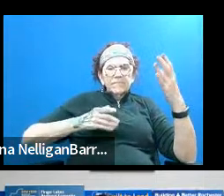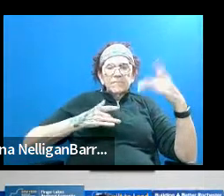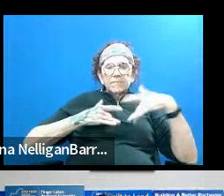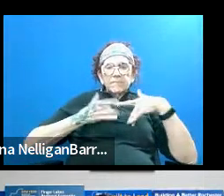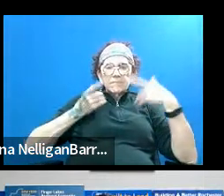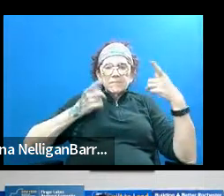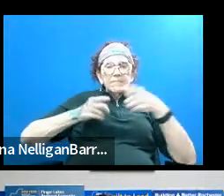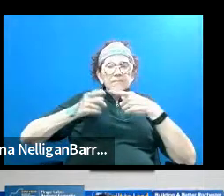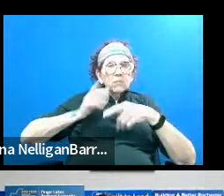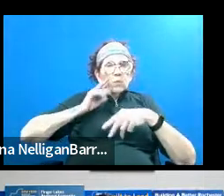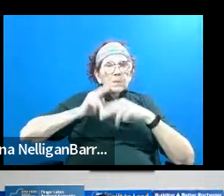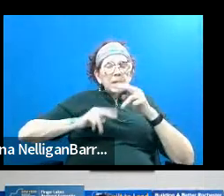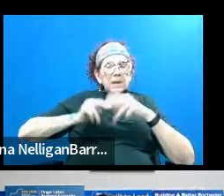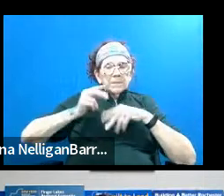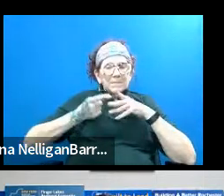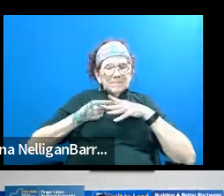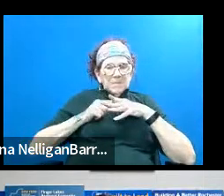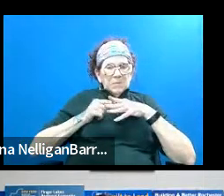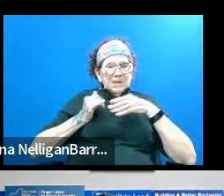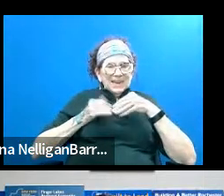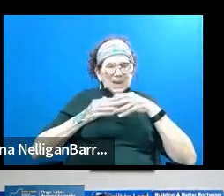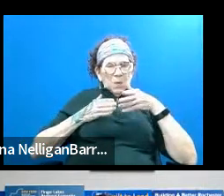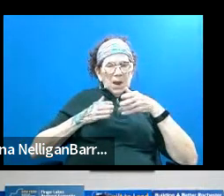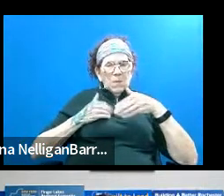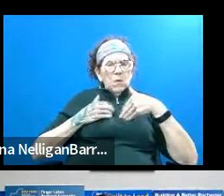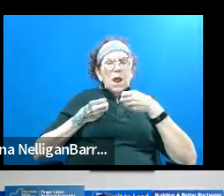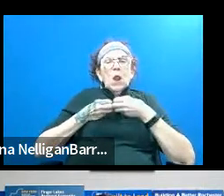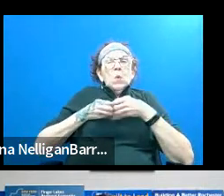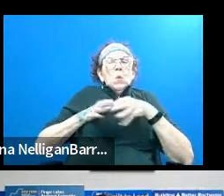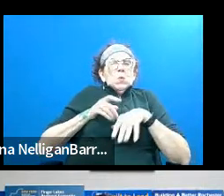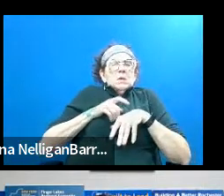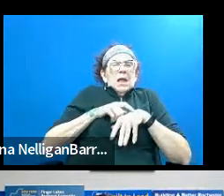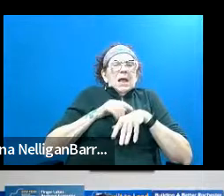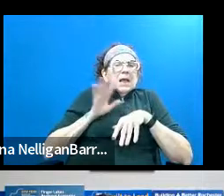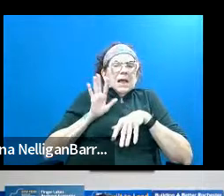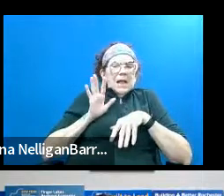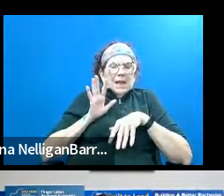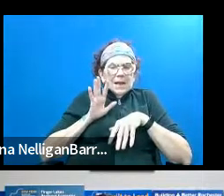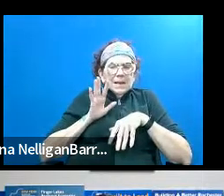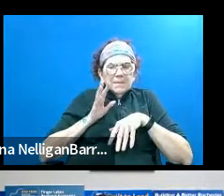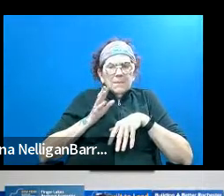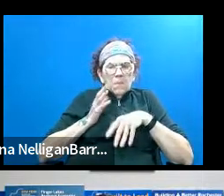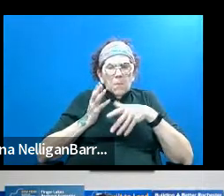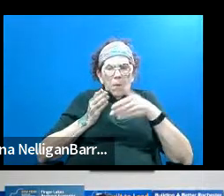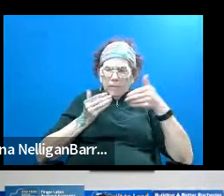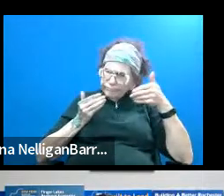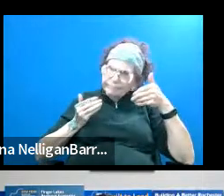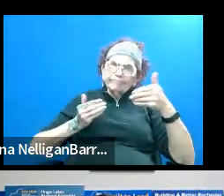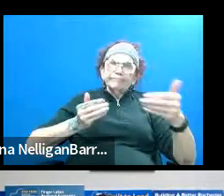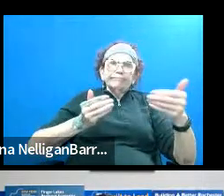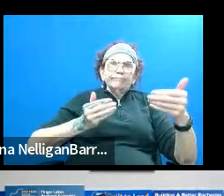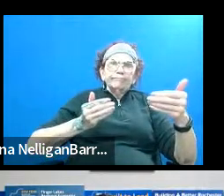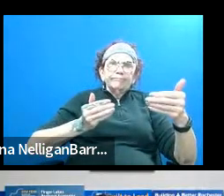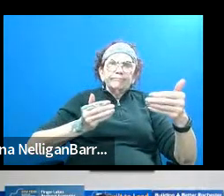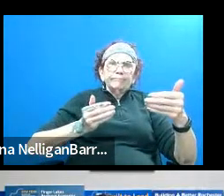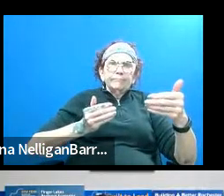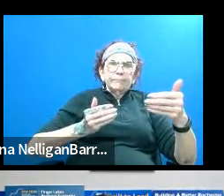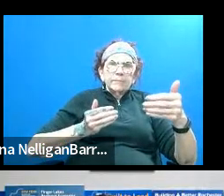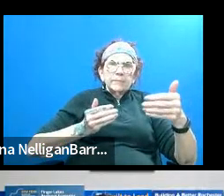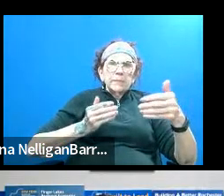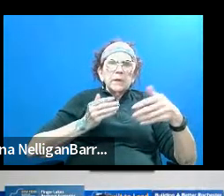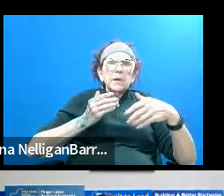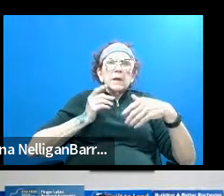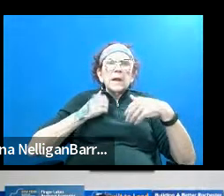lose any time in standing this concept up over the next 2, 3, 4 years as we're building